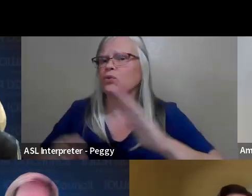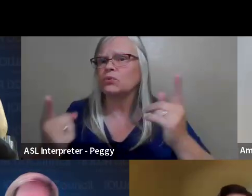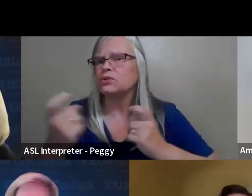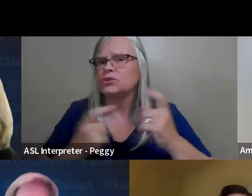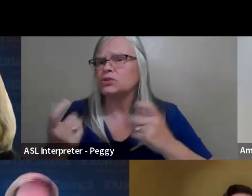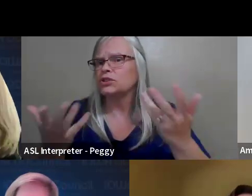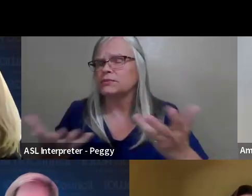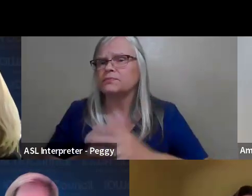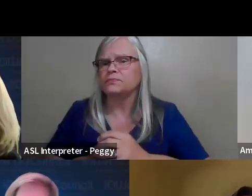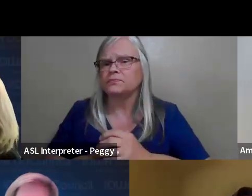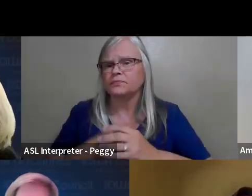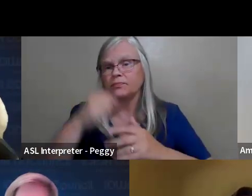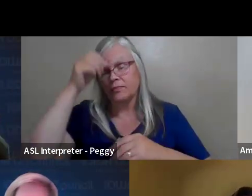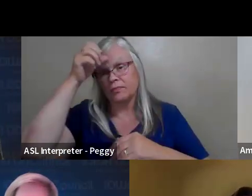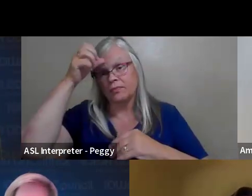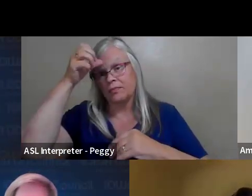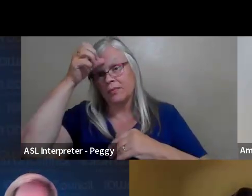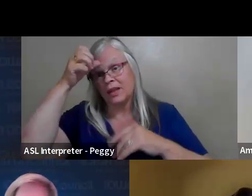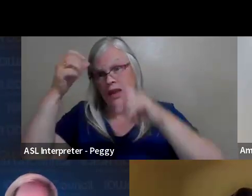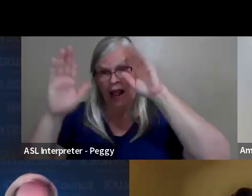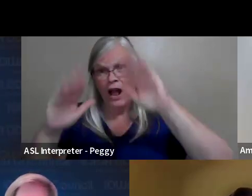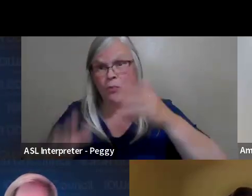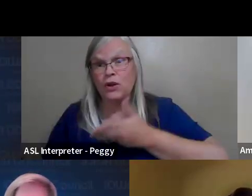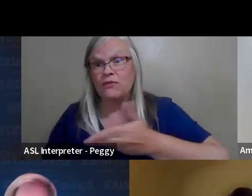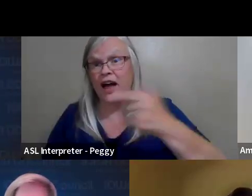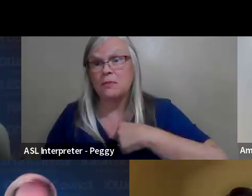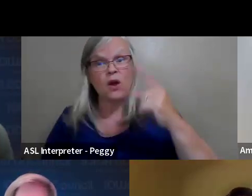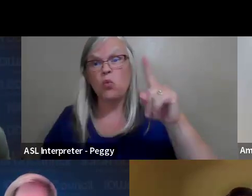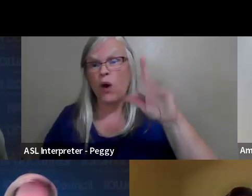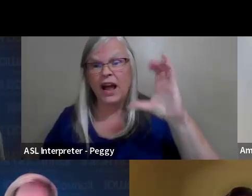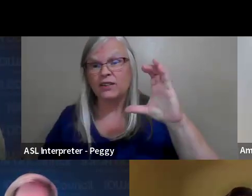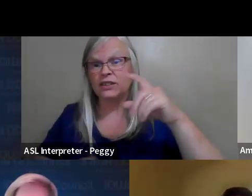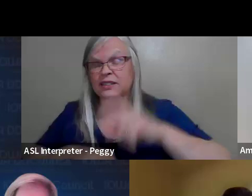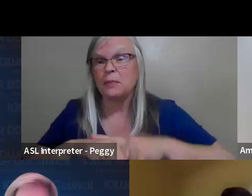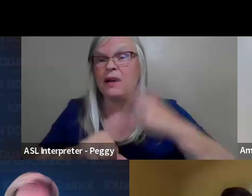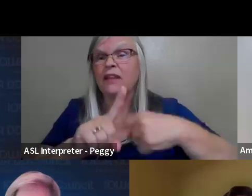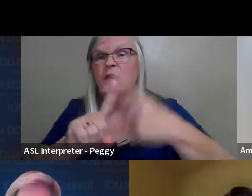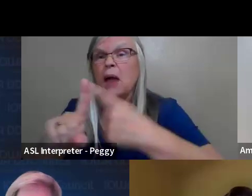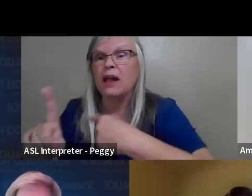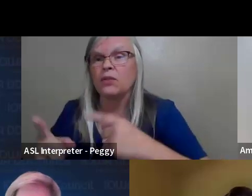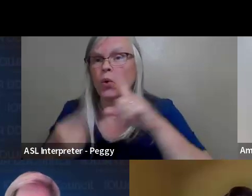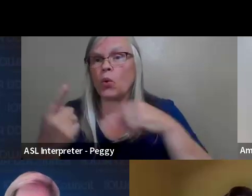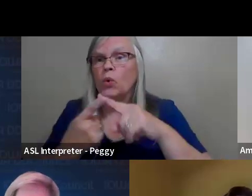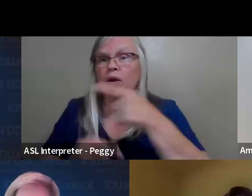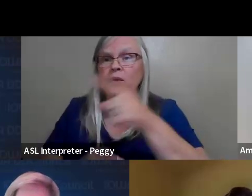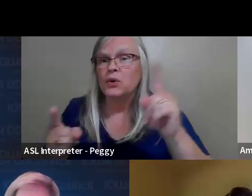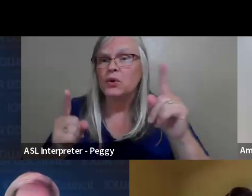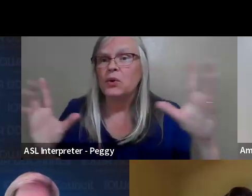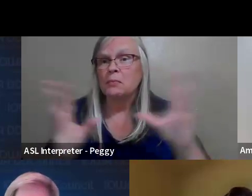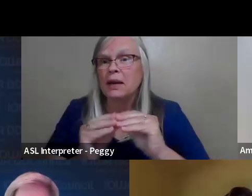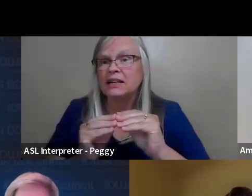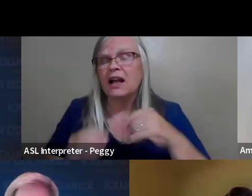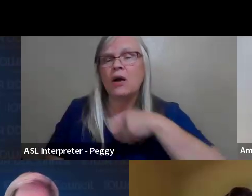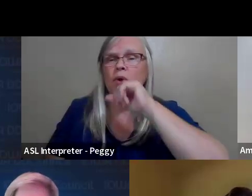well. And I do hope you guys invite me back 100 times, like every month, whenever you meet, because I